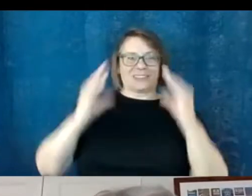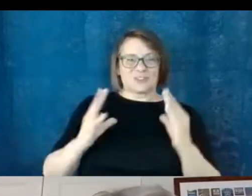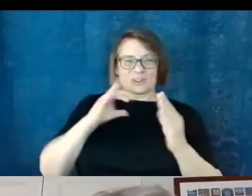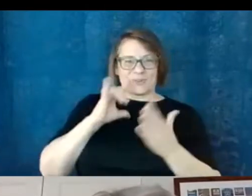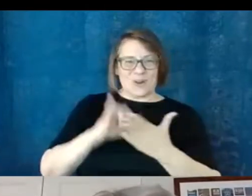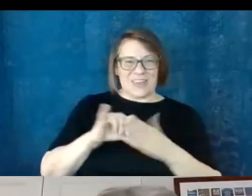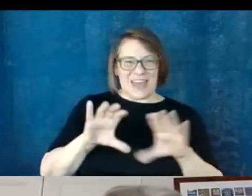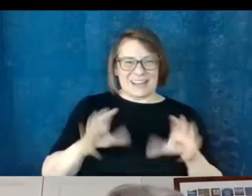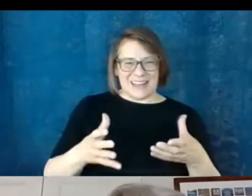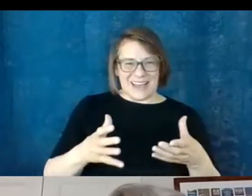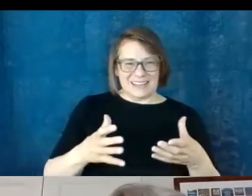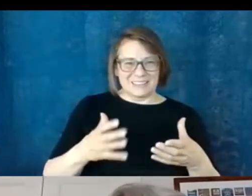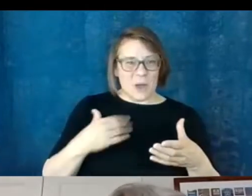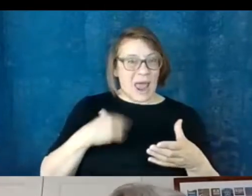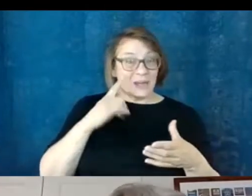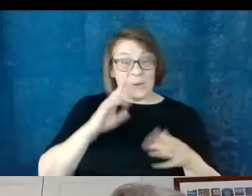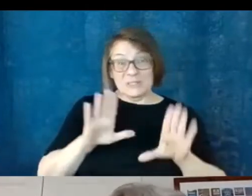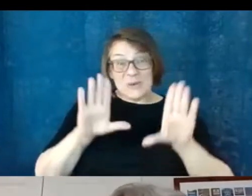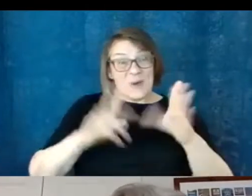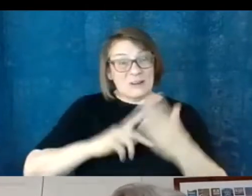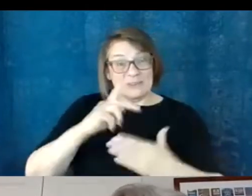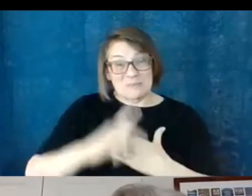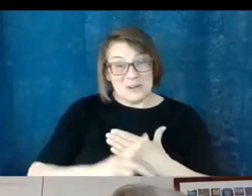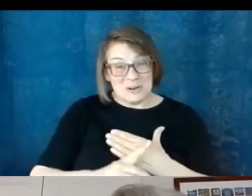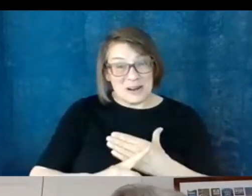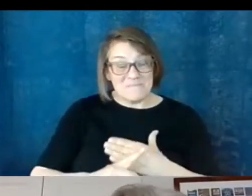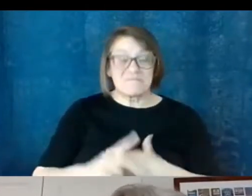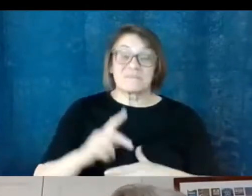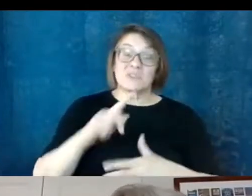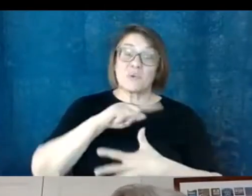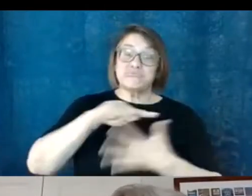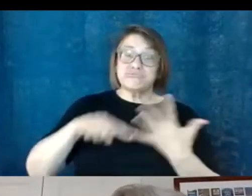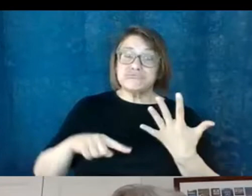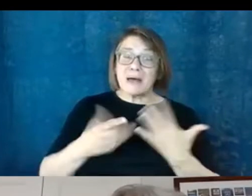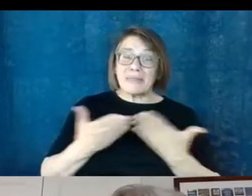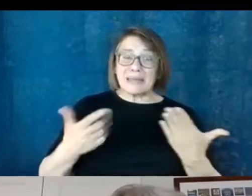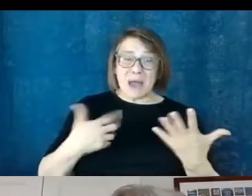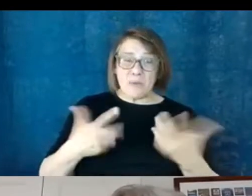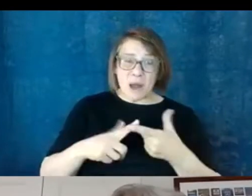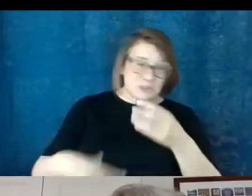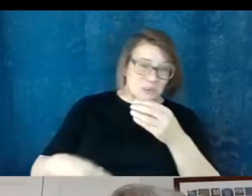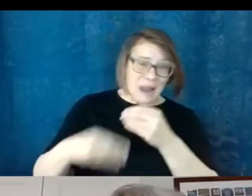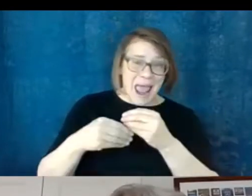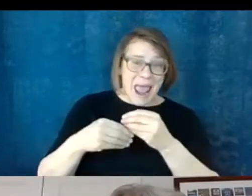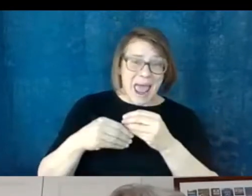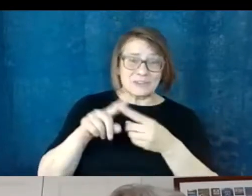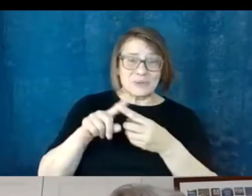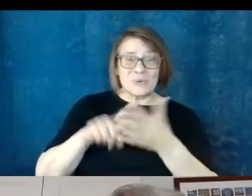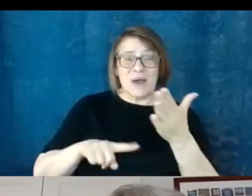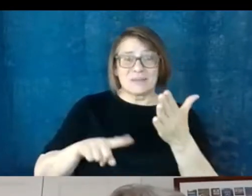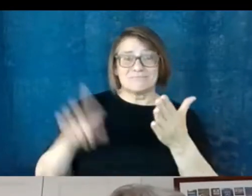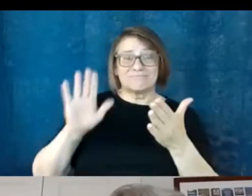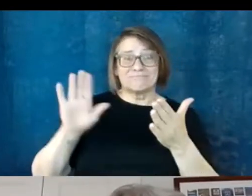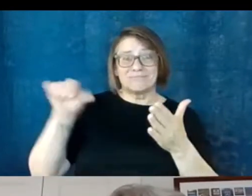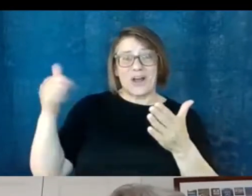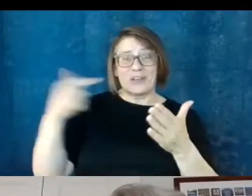I can attest to how wonderful it is. So those are the things that I would add in addition to what has already been